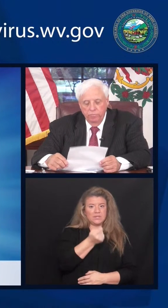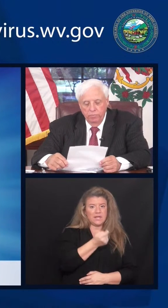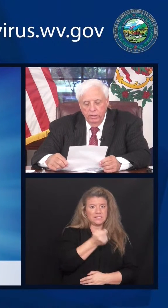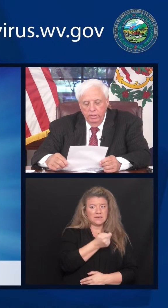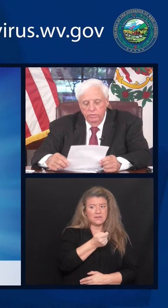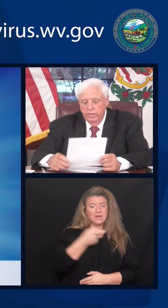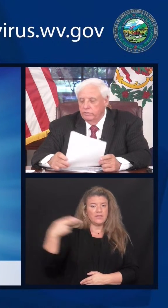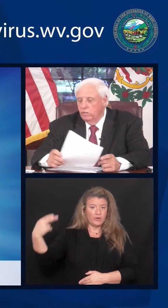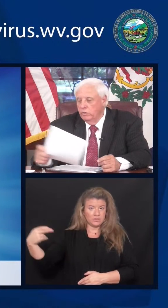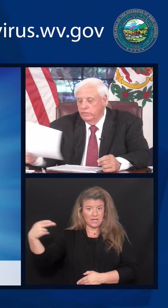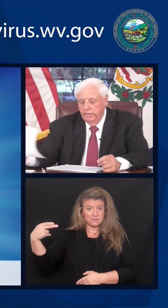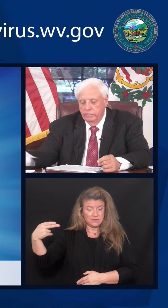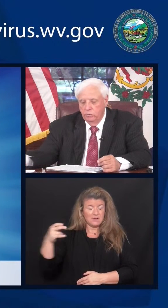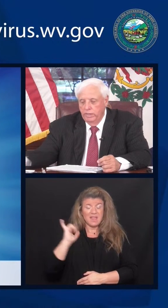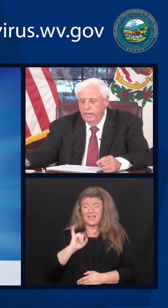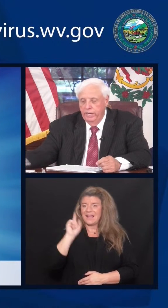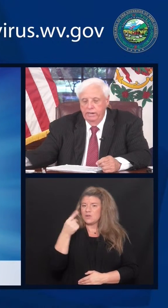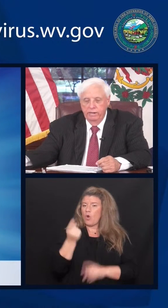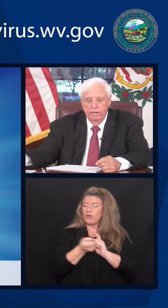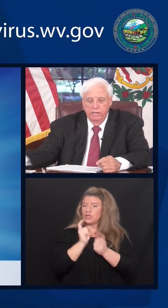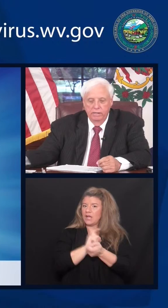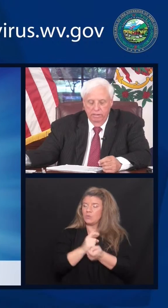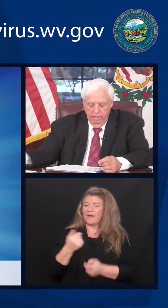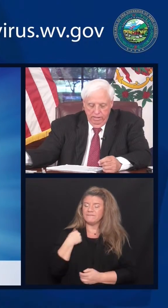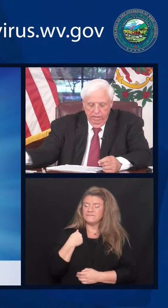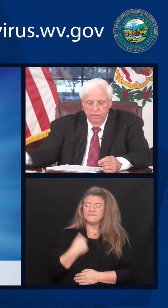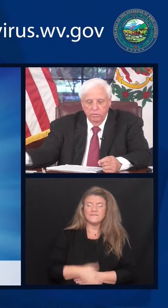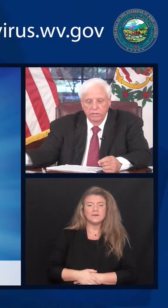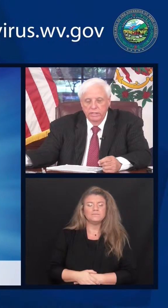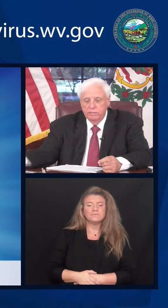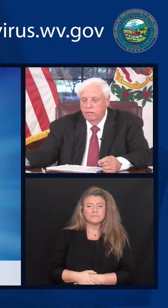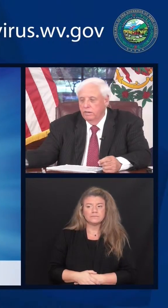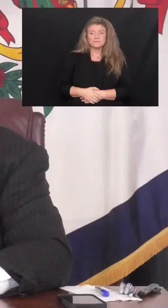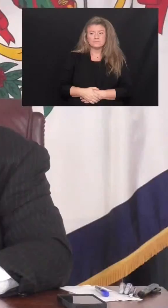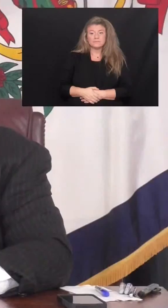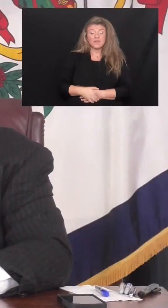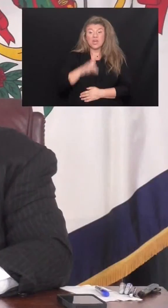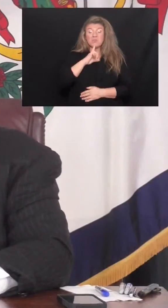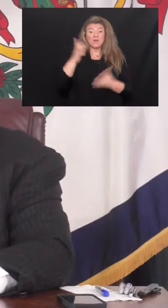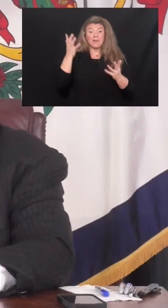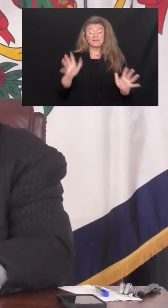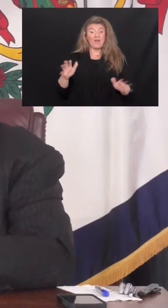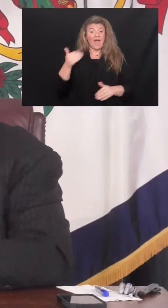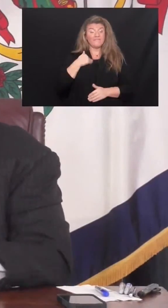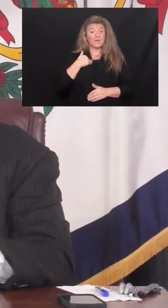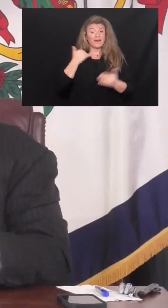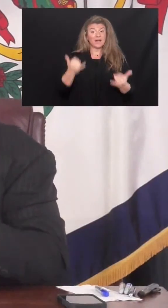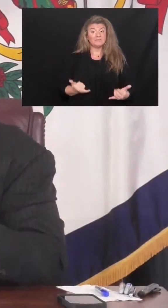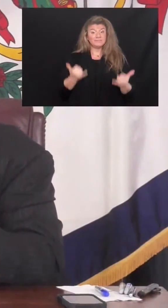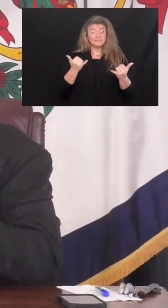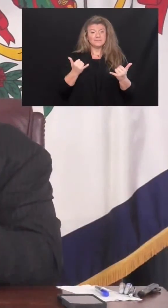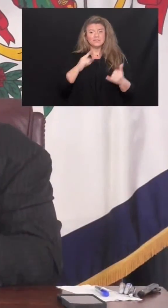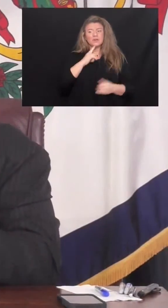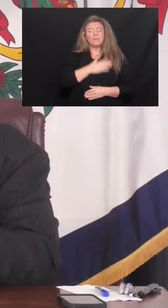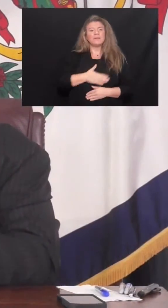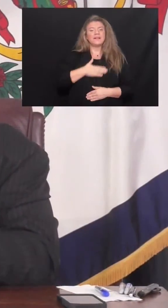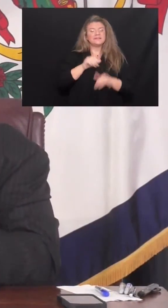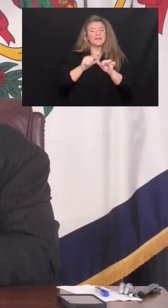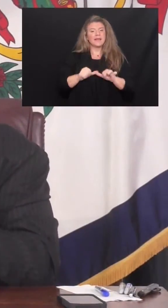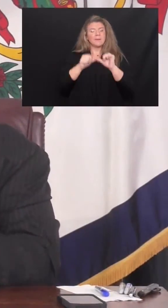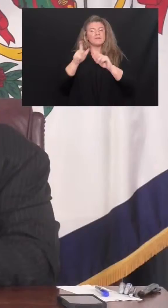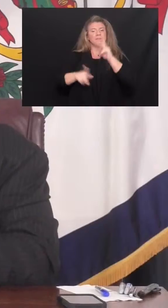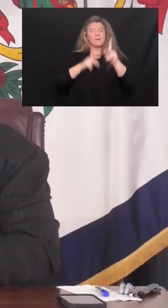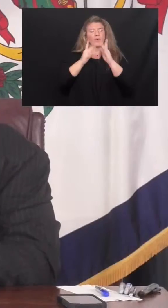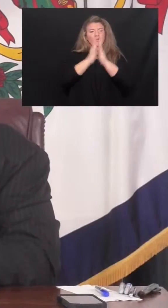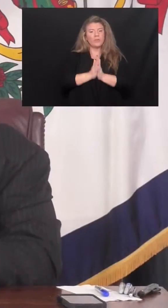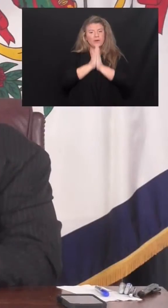so that's the only change that we had, and really that's all I've got right now. So please keep these folks in your